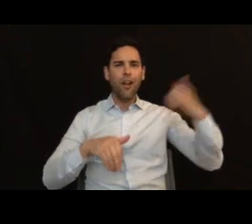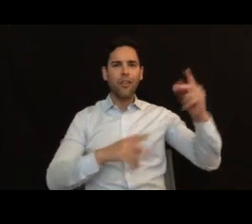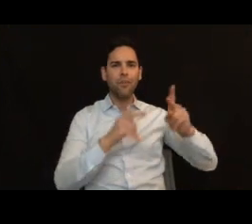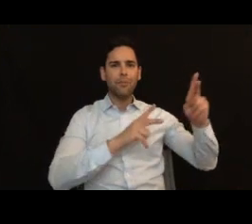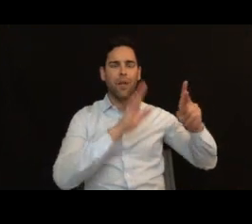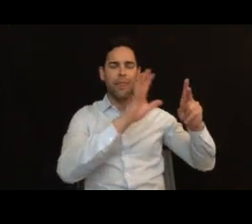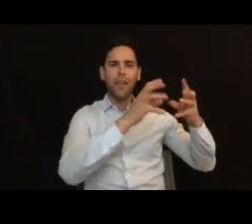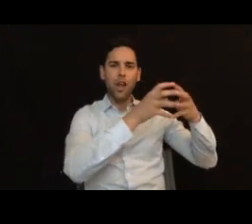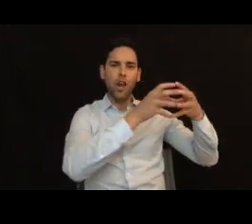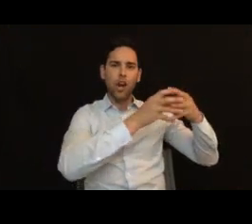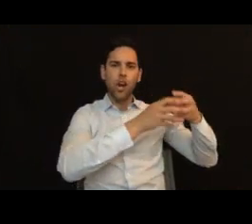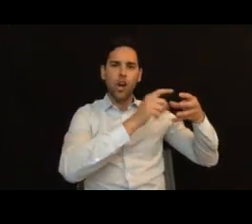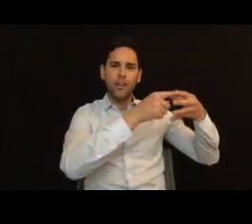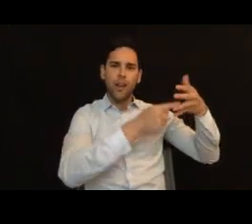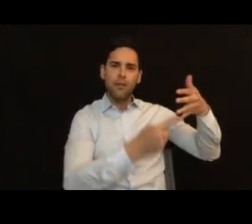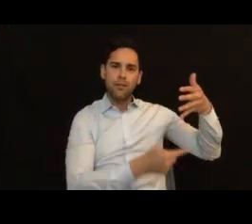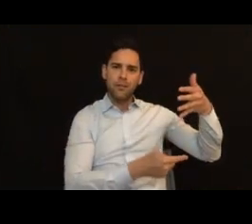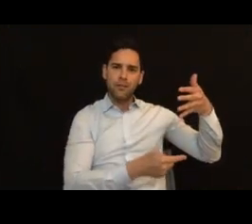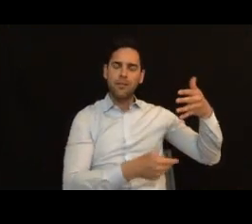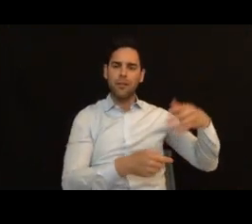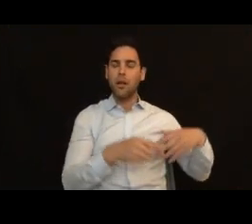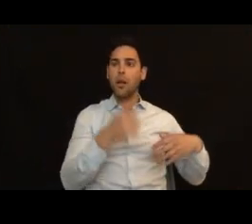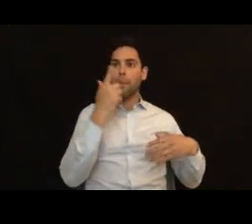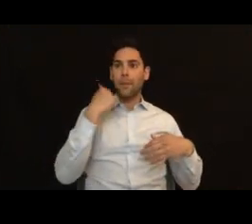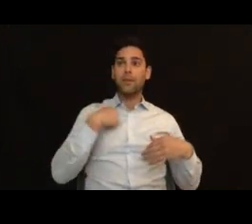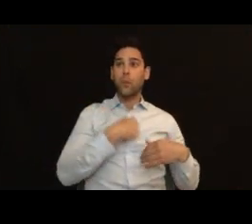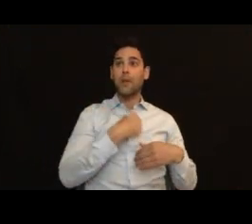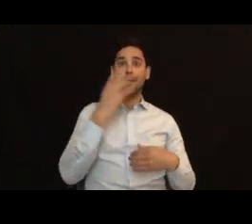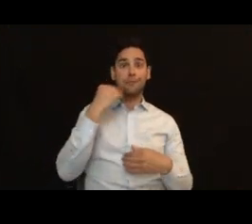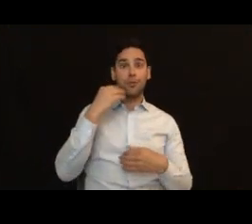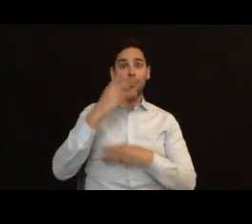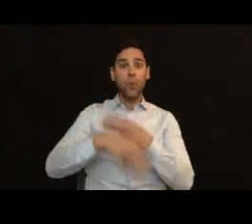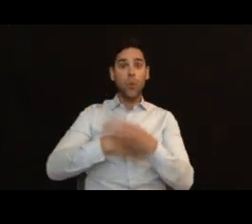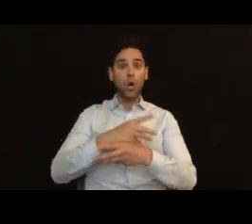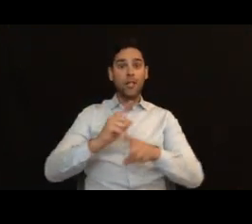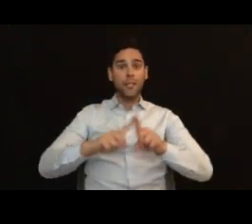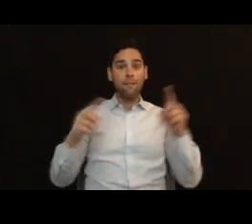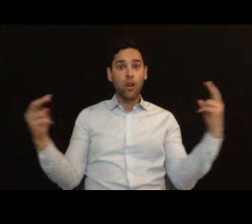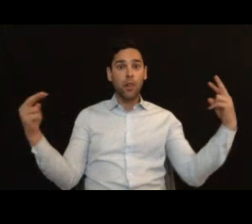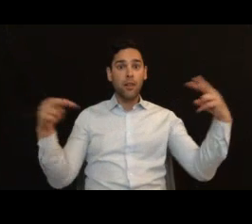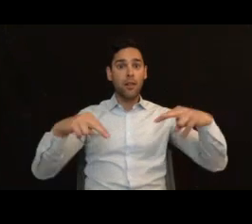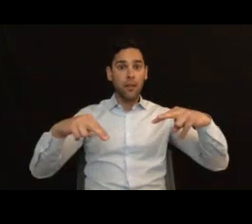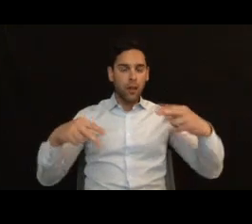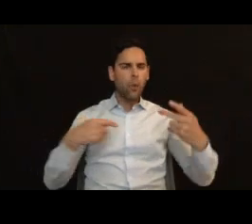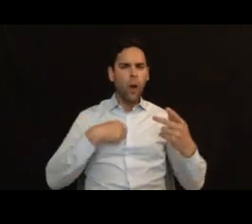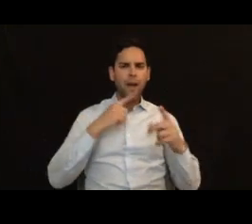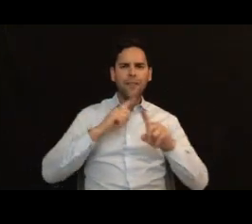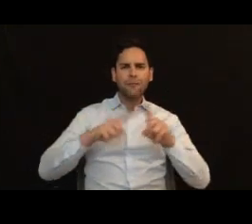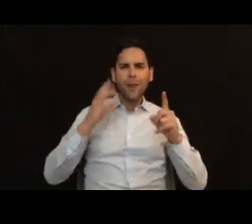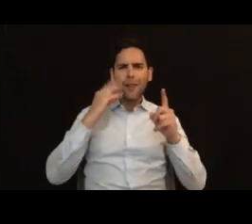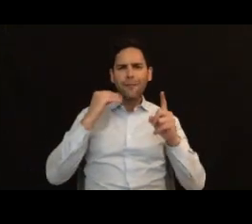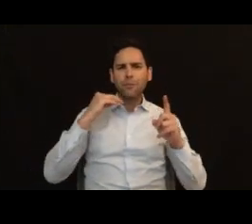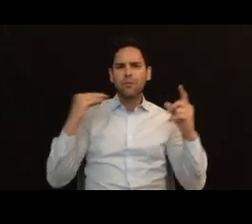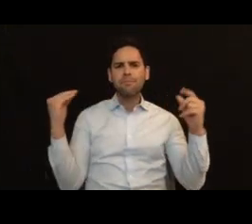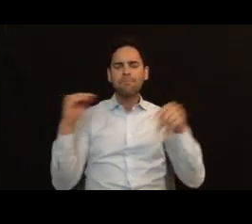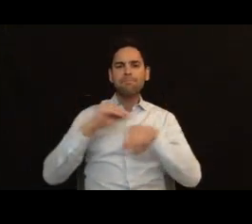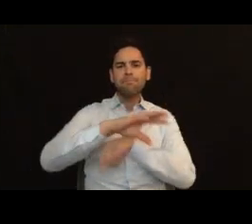And because we experience that world differently, we have different lived experiences that inform our perspectives and inform the ways that we